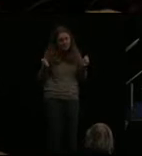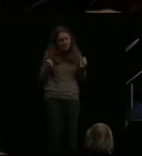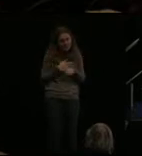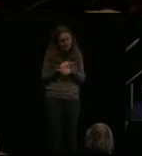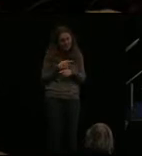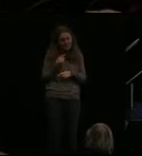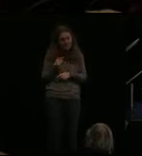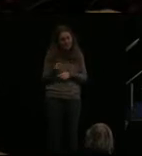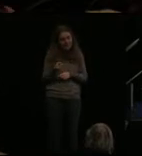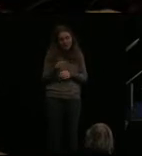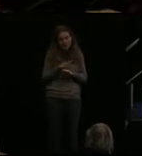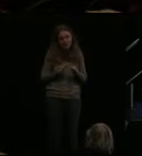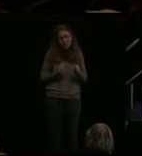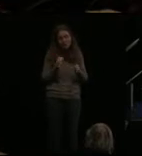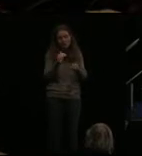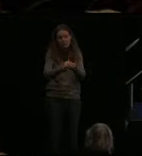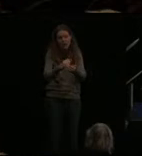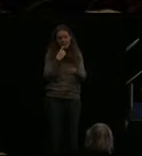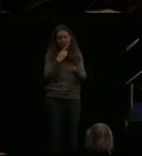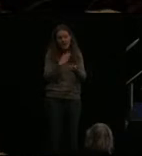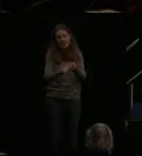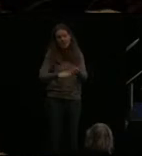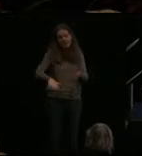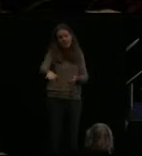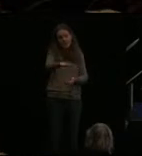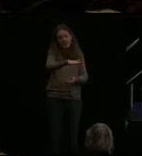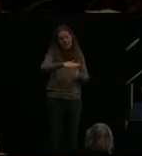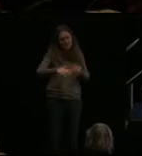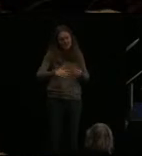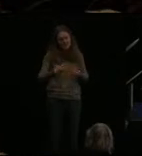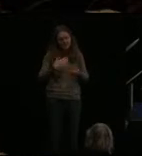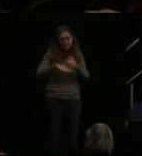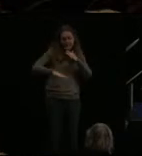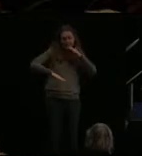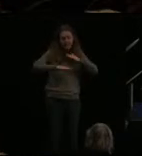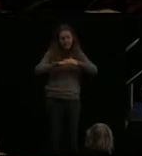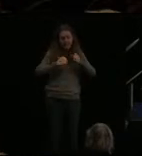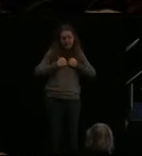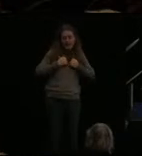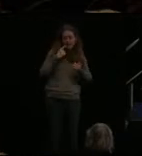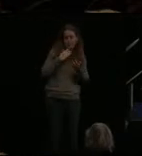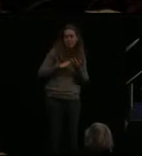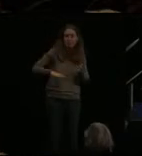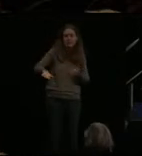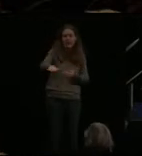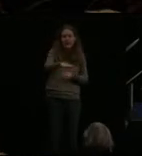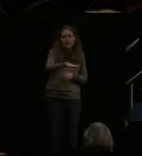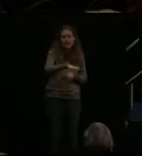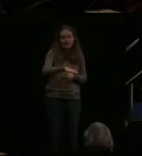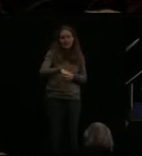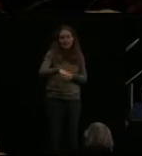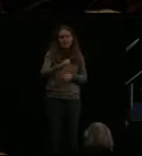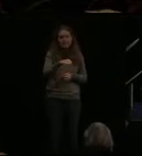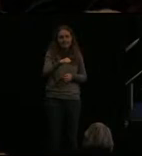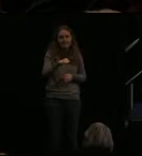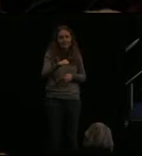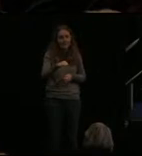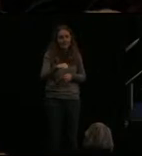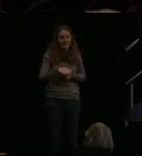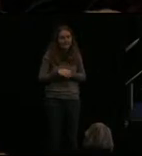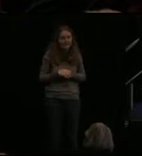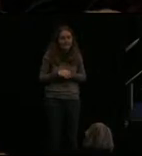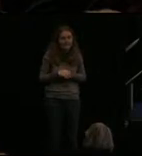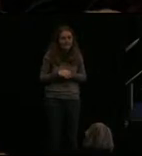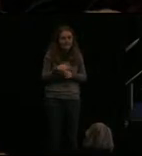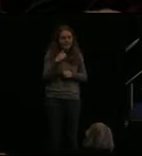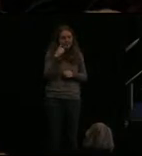to miss that, to not enter our promised land, not to enter into the fullness of our own promised land? Yes, it is.